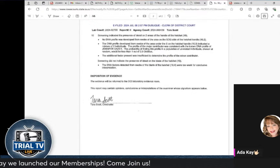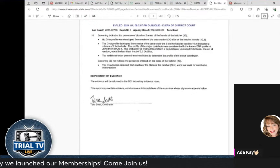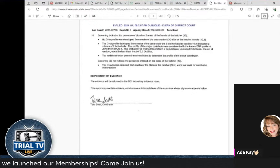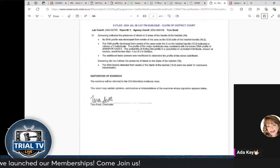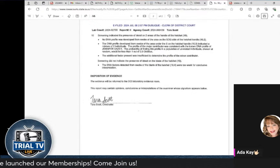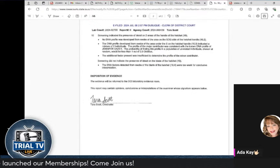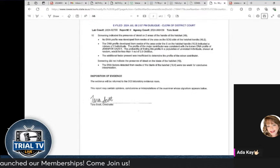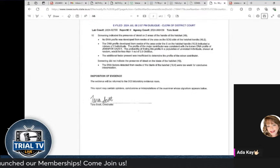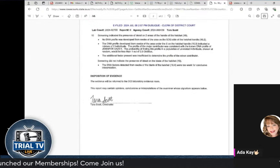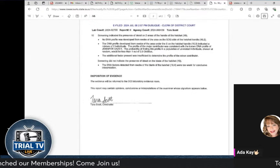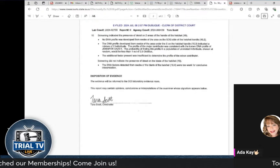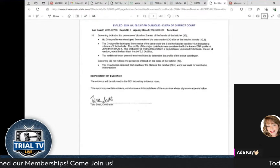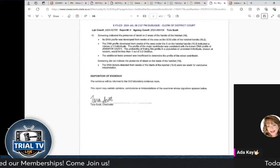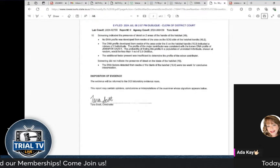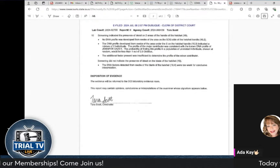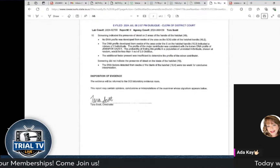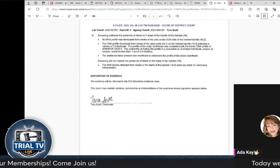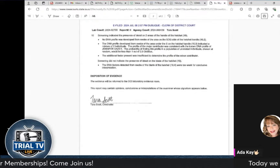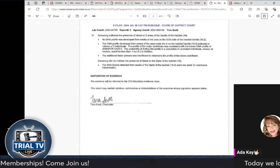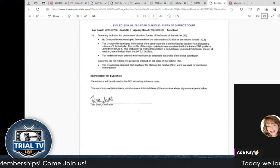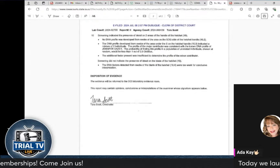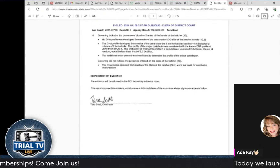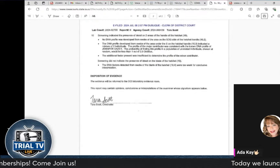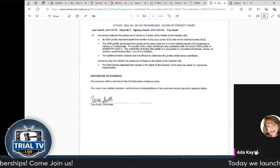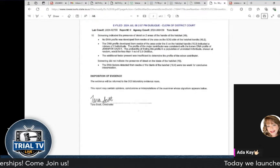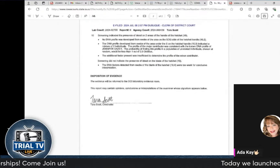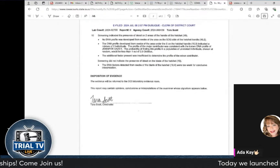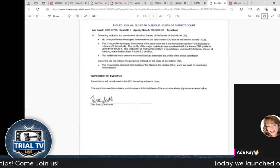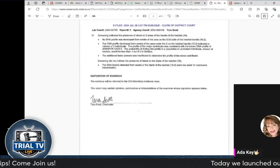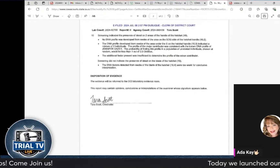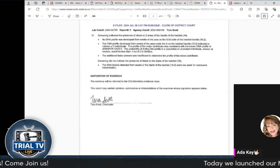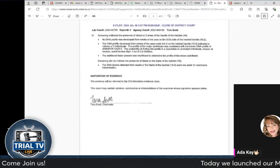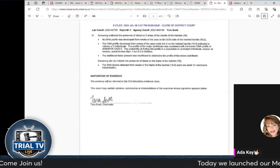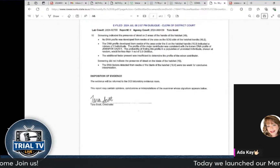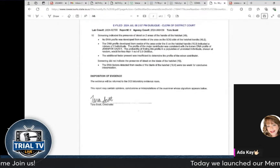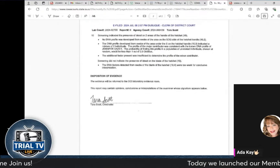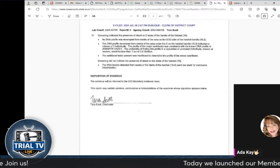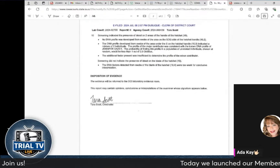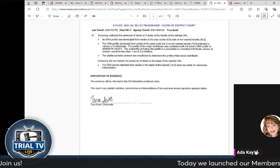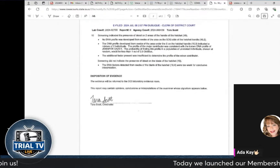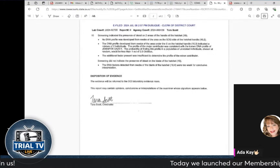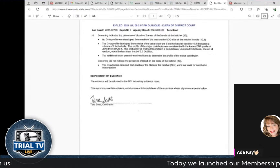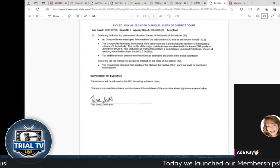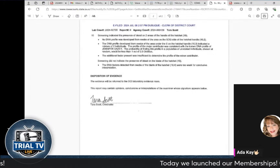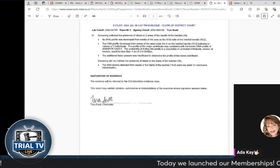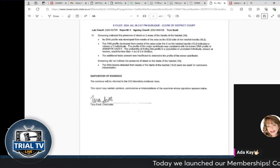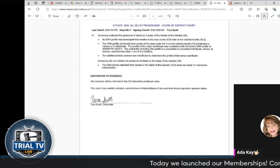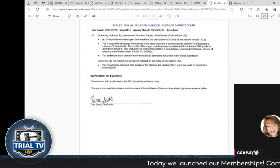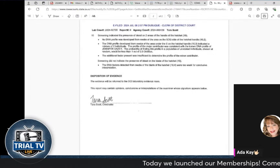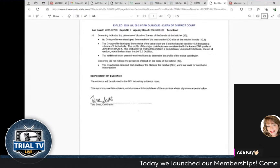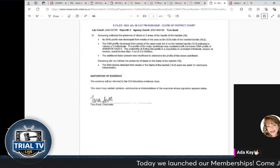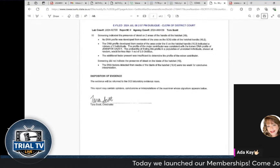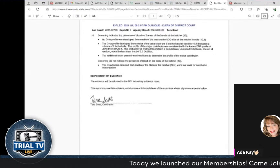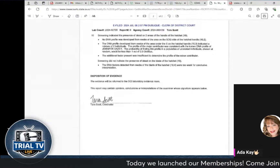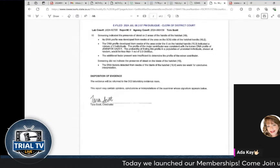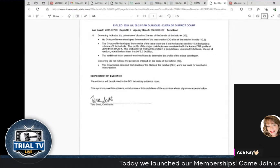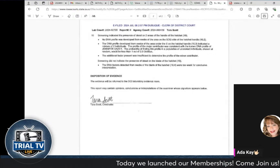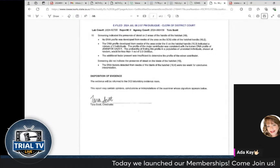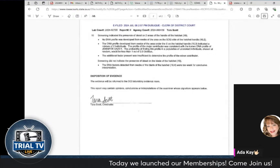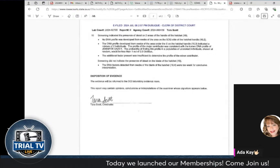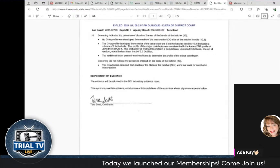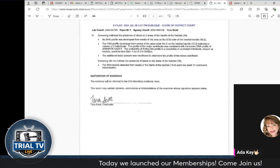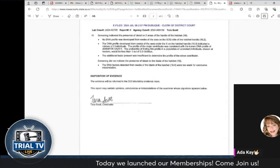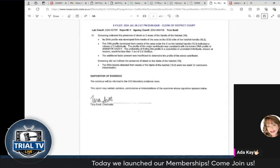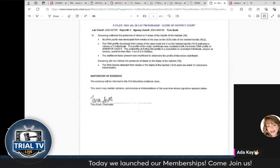blade of the hatchet. Yes. Were you able to develop a profile? There were factors detected, but not enough to make any